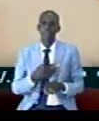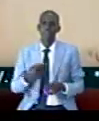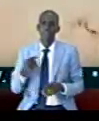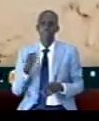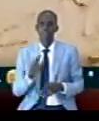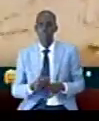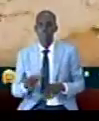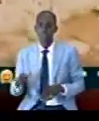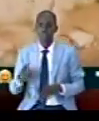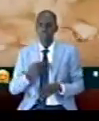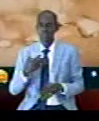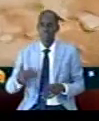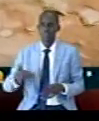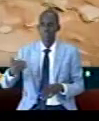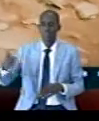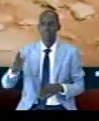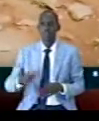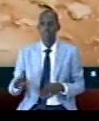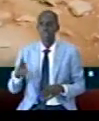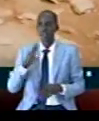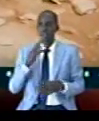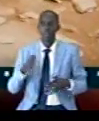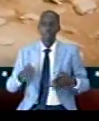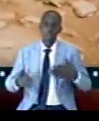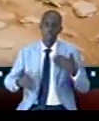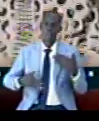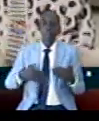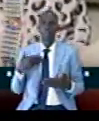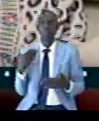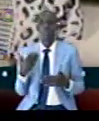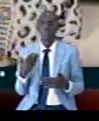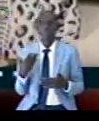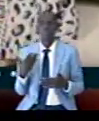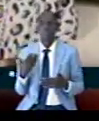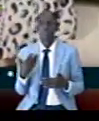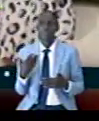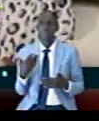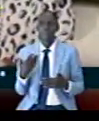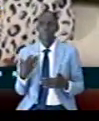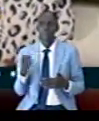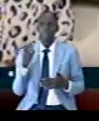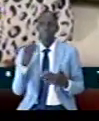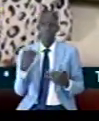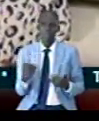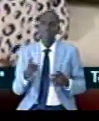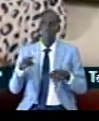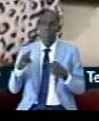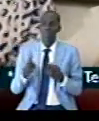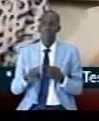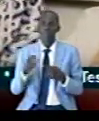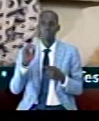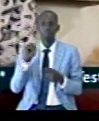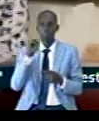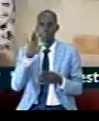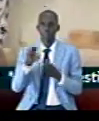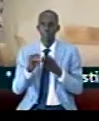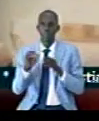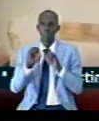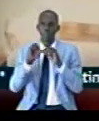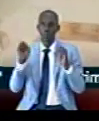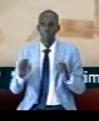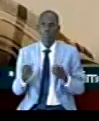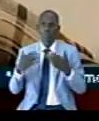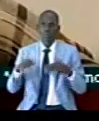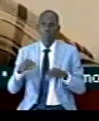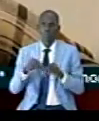grandchildren were happy that she had recognized them. She now goes to the shop. She sells in the